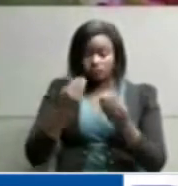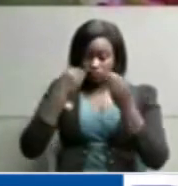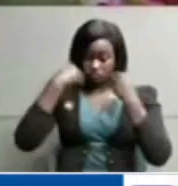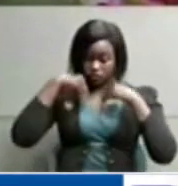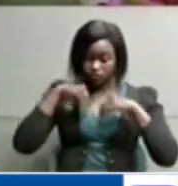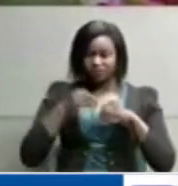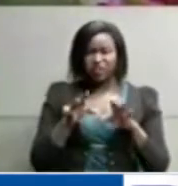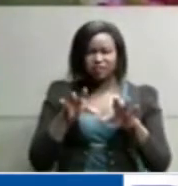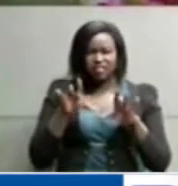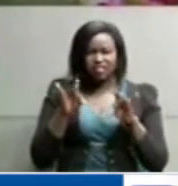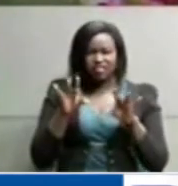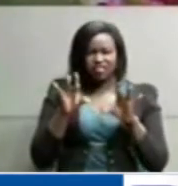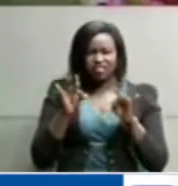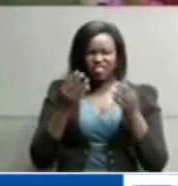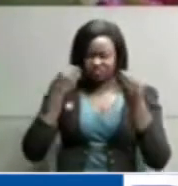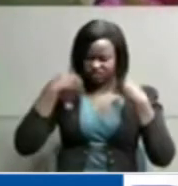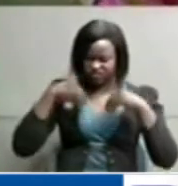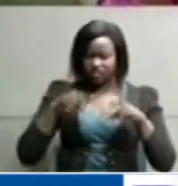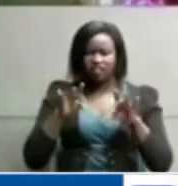the mucus that is contaminated